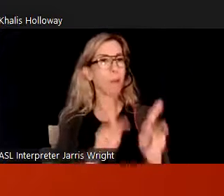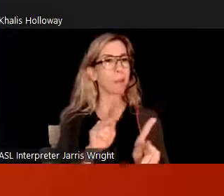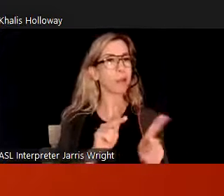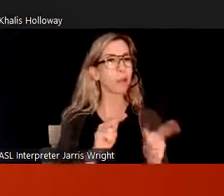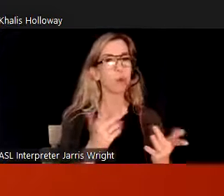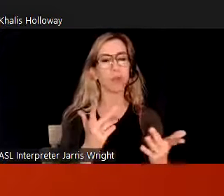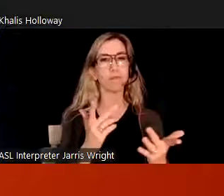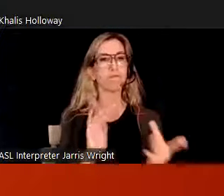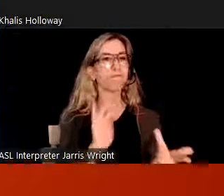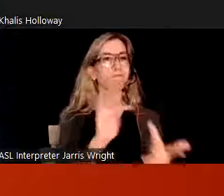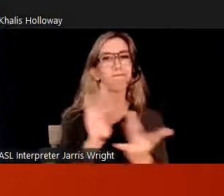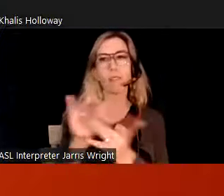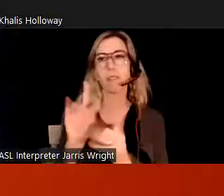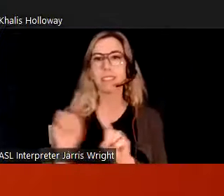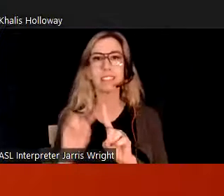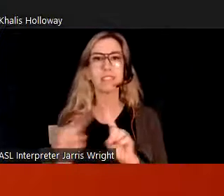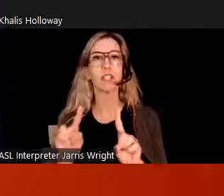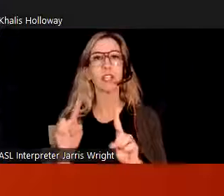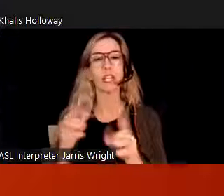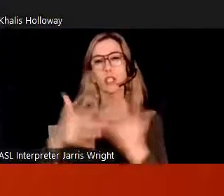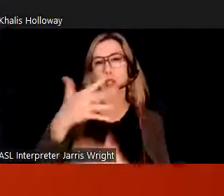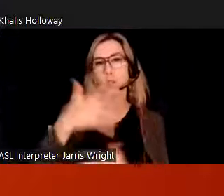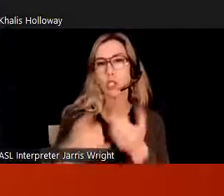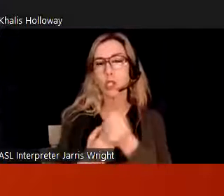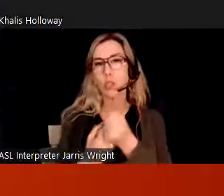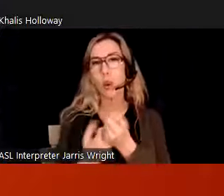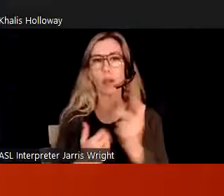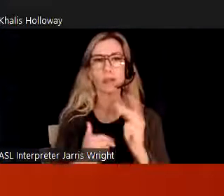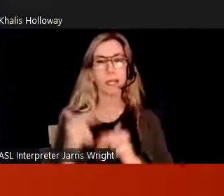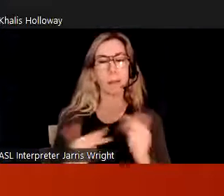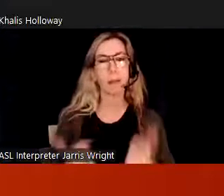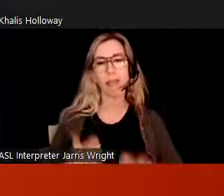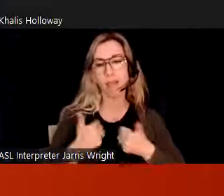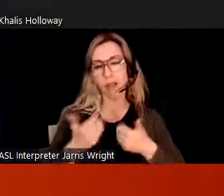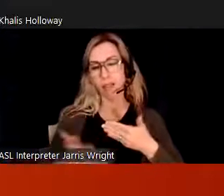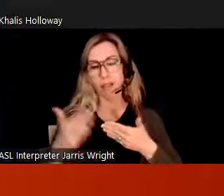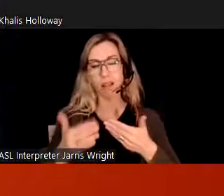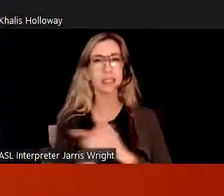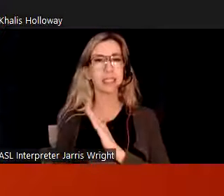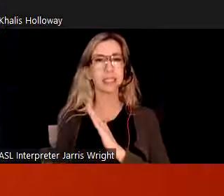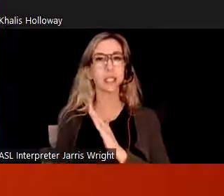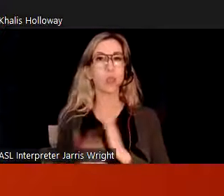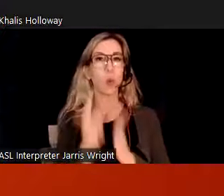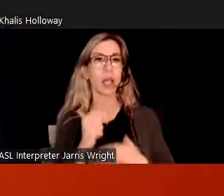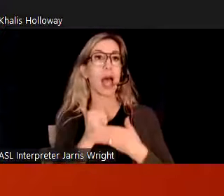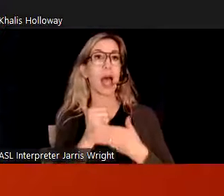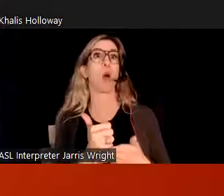social supports, to sort of build lifelong skills that will help them beyond their mandated service?